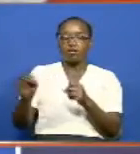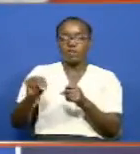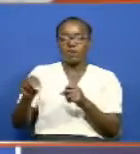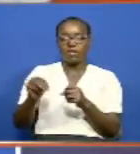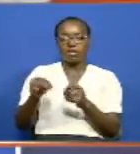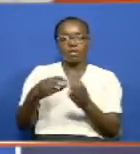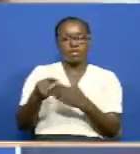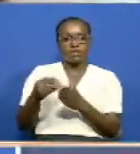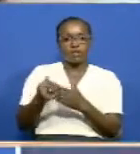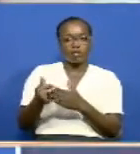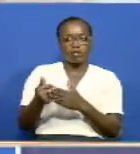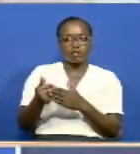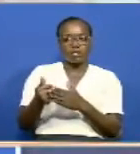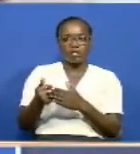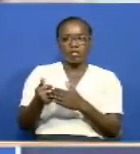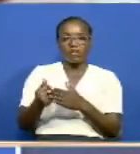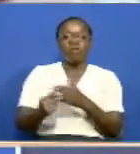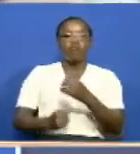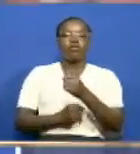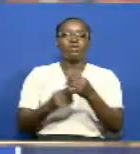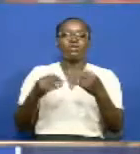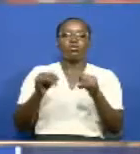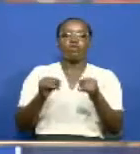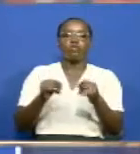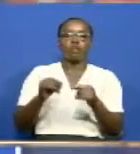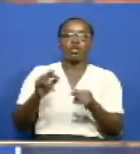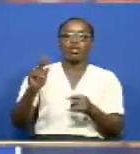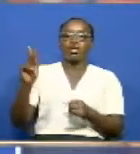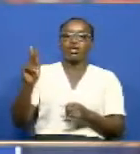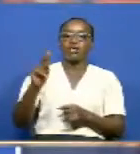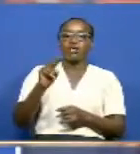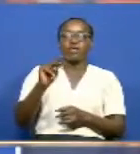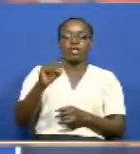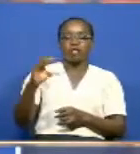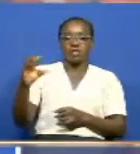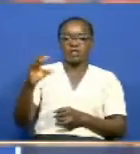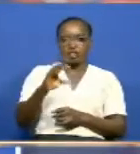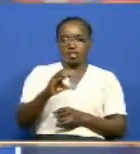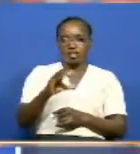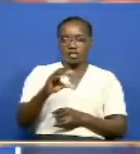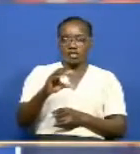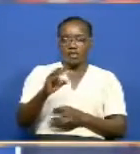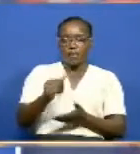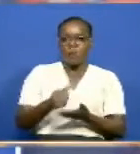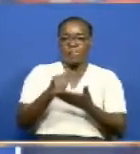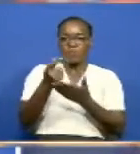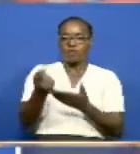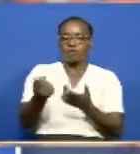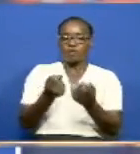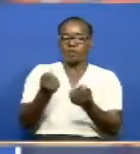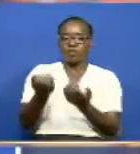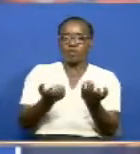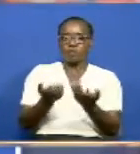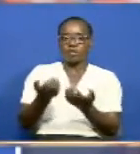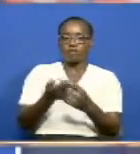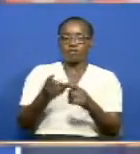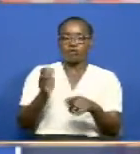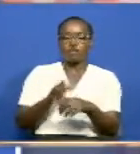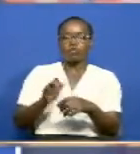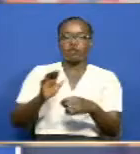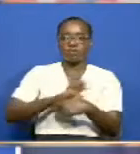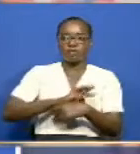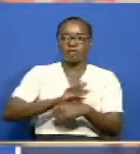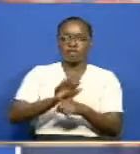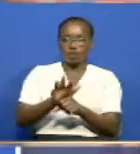the MasterCard Foundation and implemented by the Kenya National Chamber of Commerce seeks to cushion small businesses from the effects of the